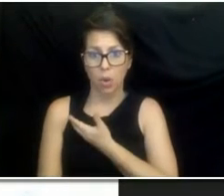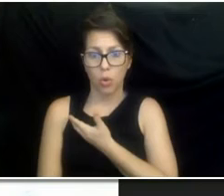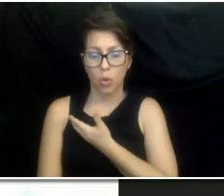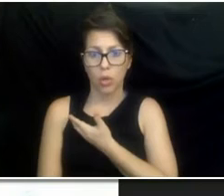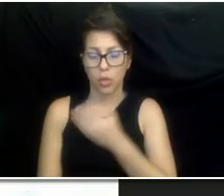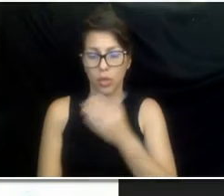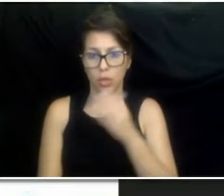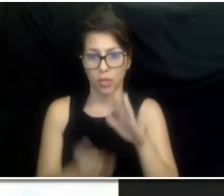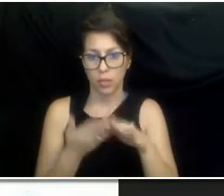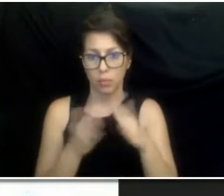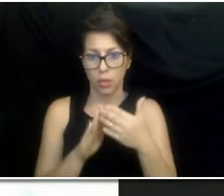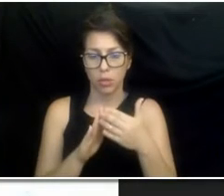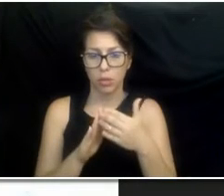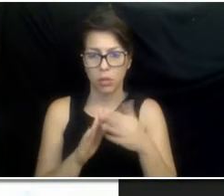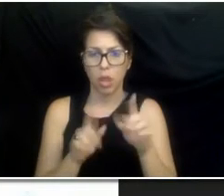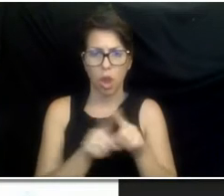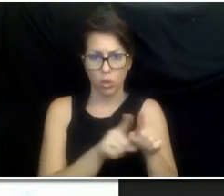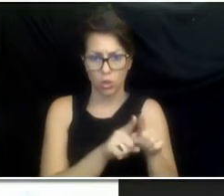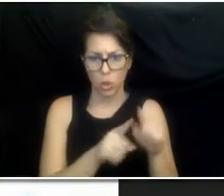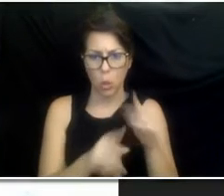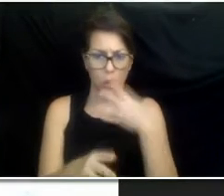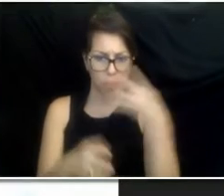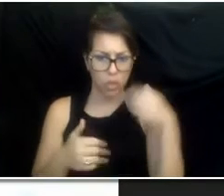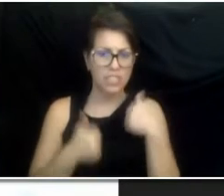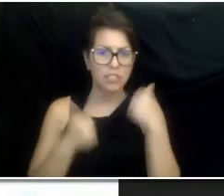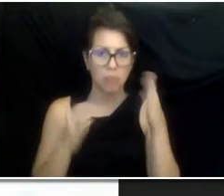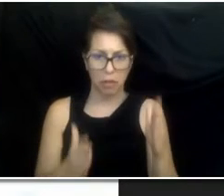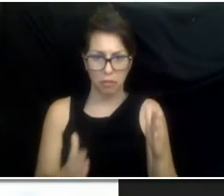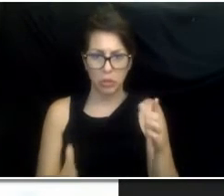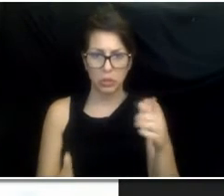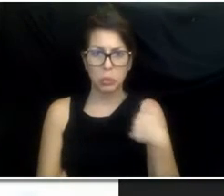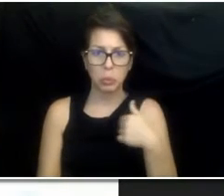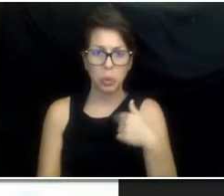year um discretionary funding thank